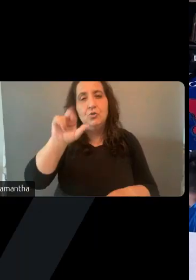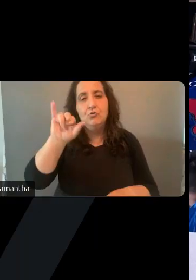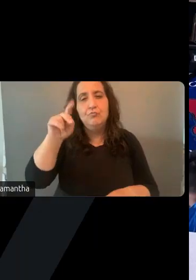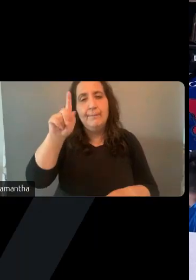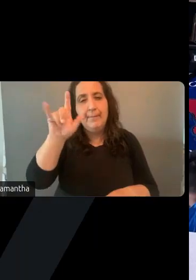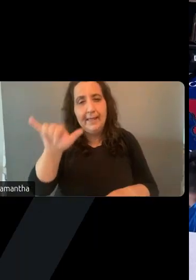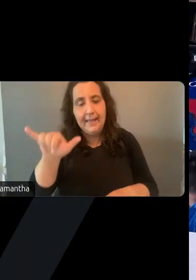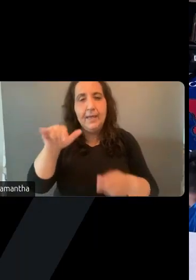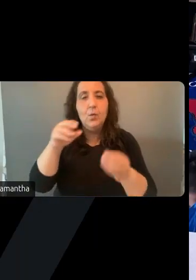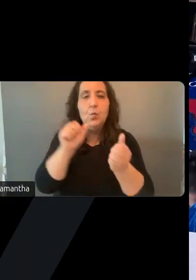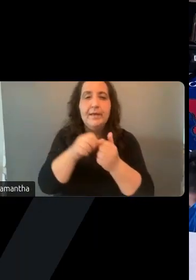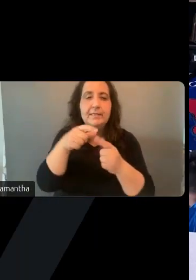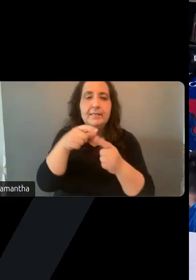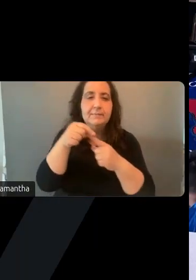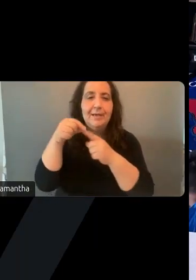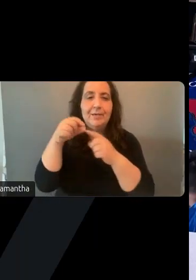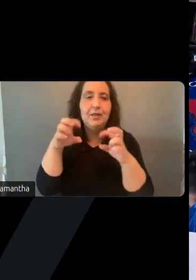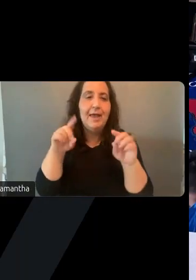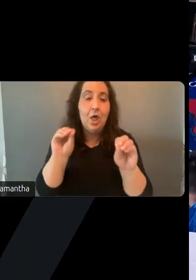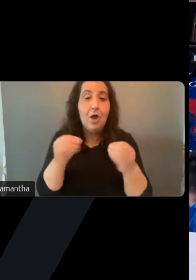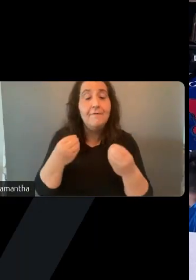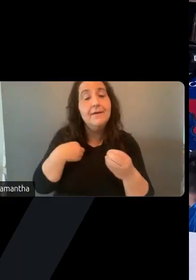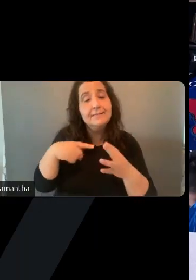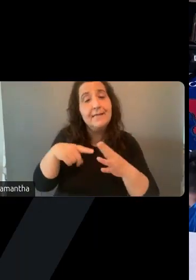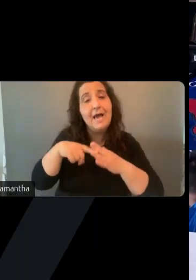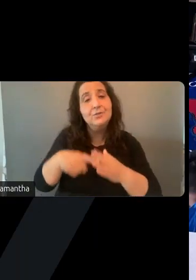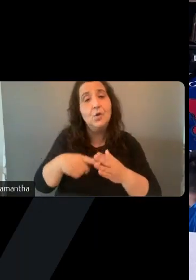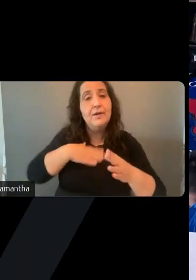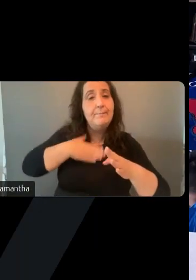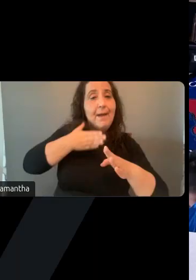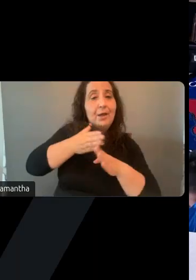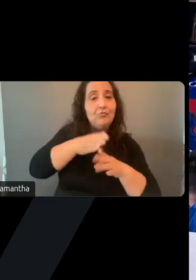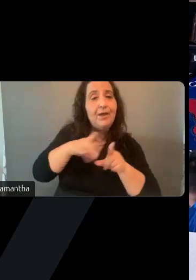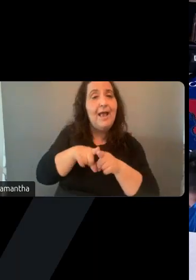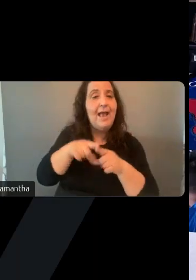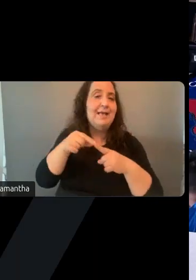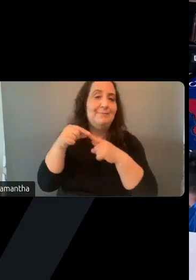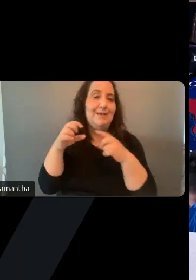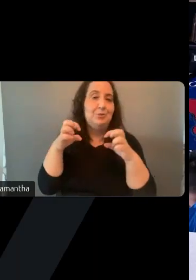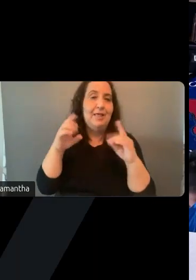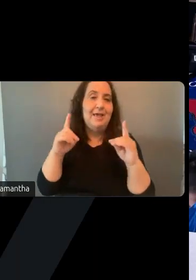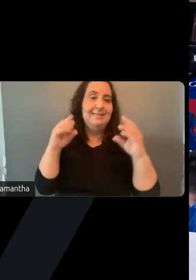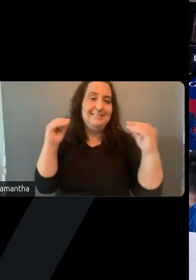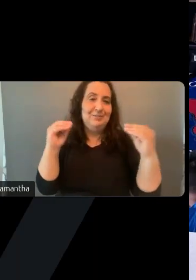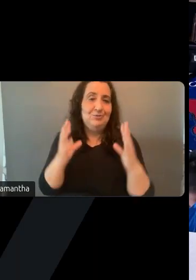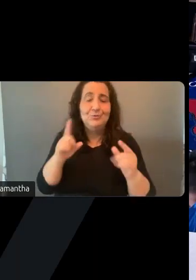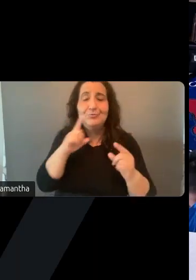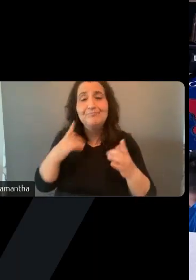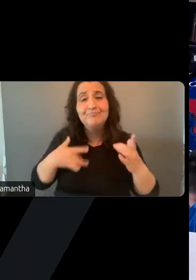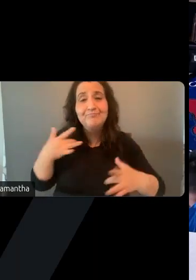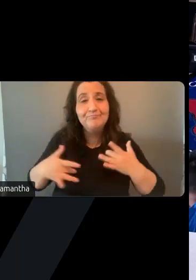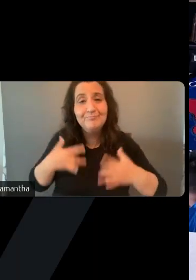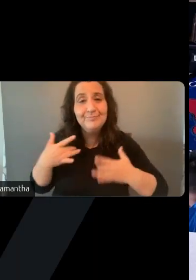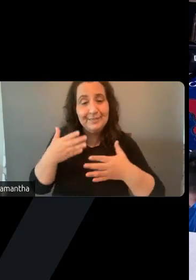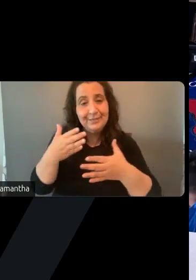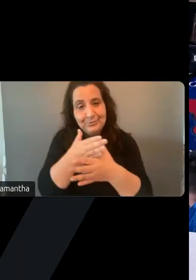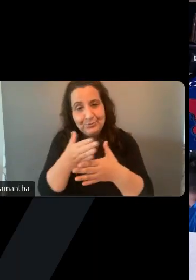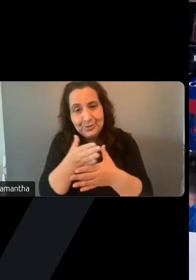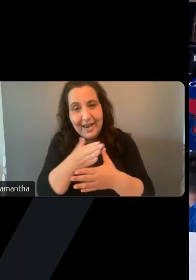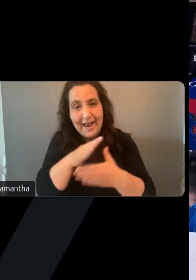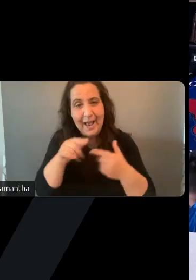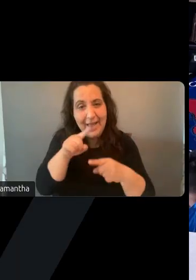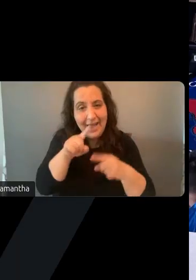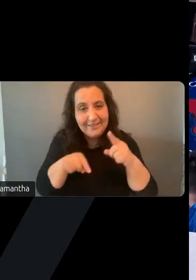Education Office, and I started my career as a special education teacher, so I'm especially excited to share about the